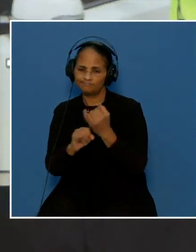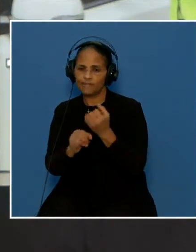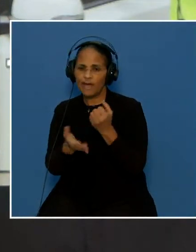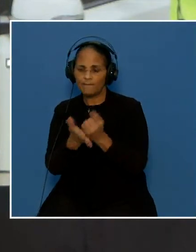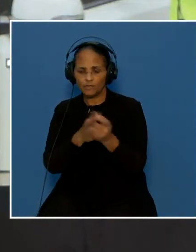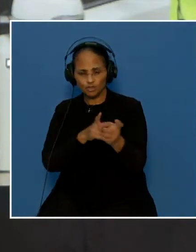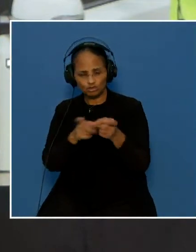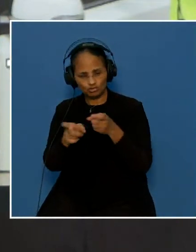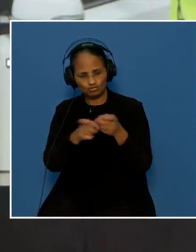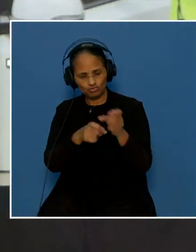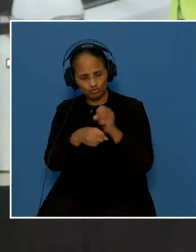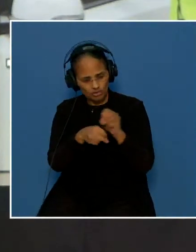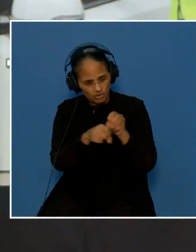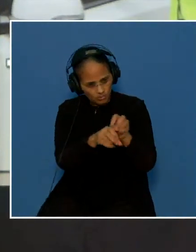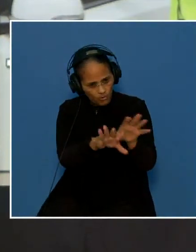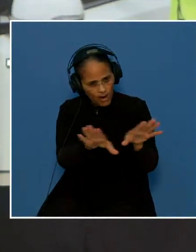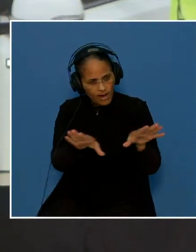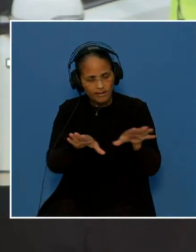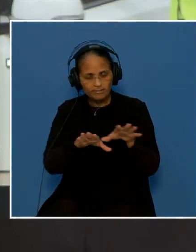of COVID-19.